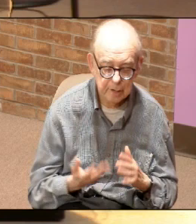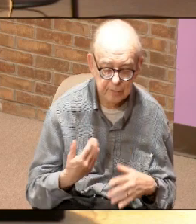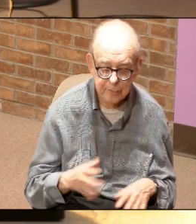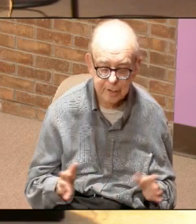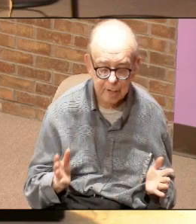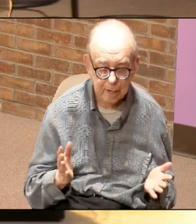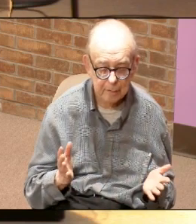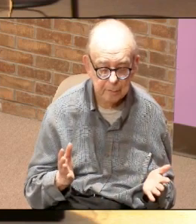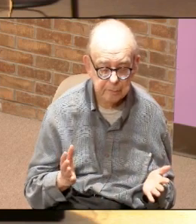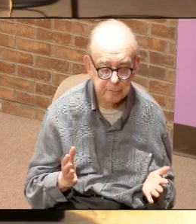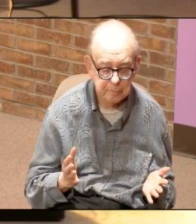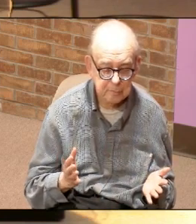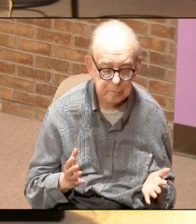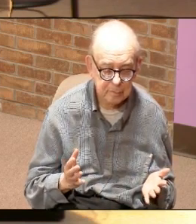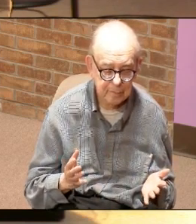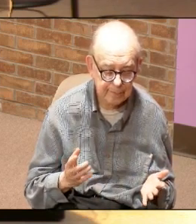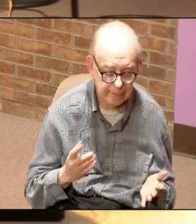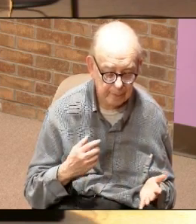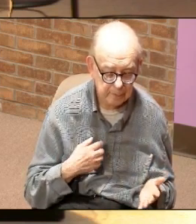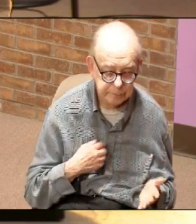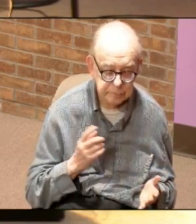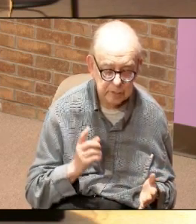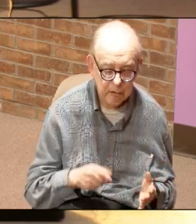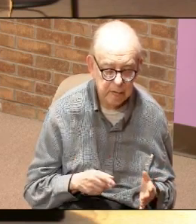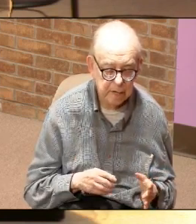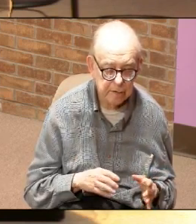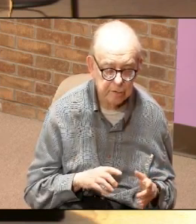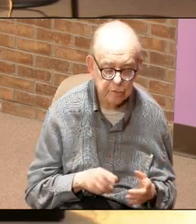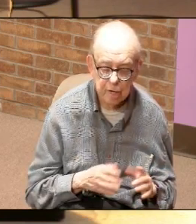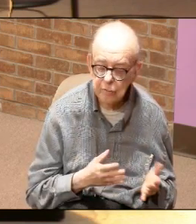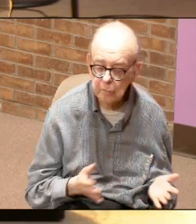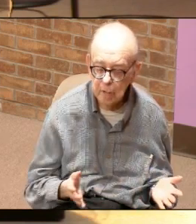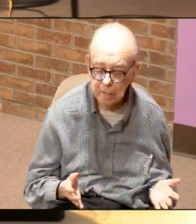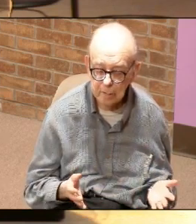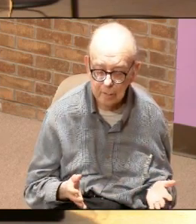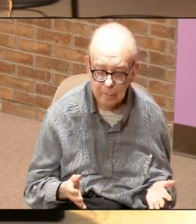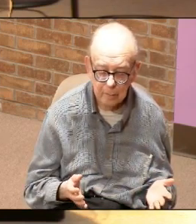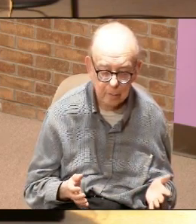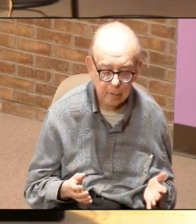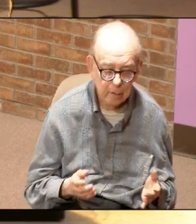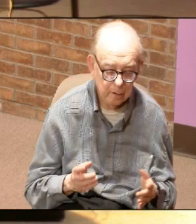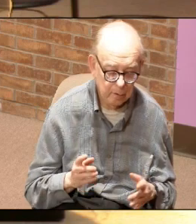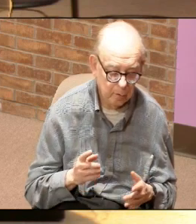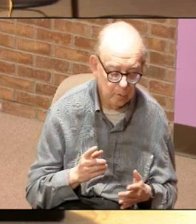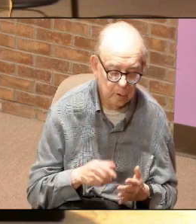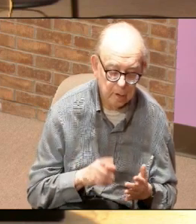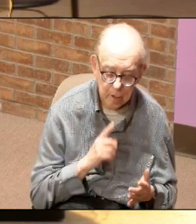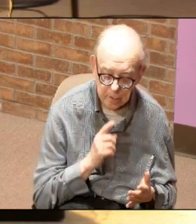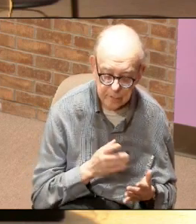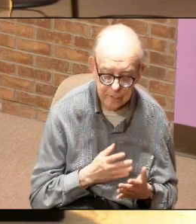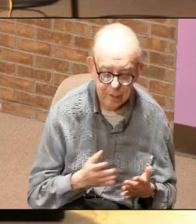Lord? What do I need to rearrange? What are these things?